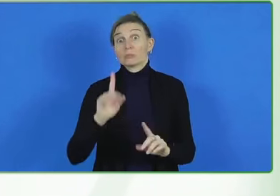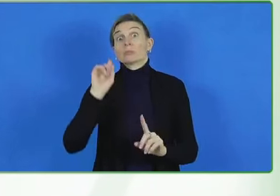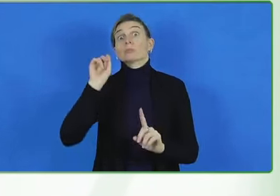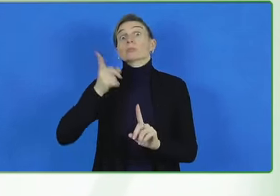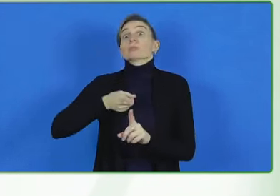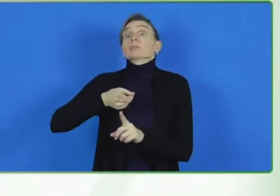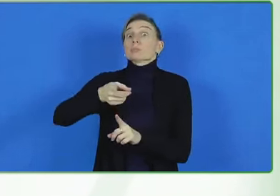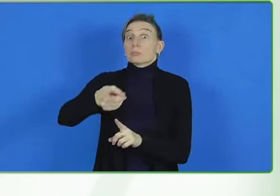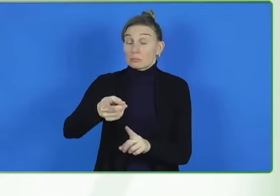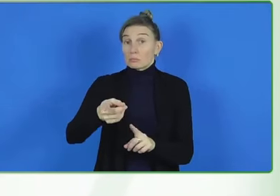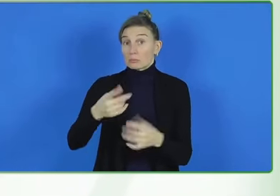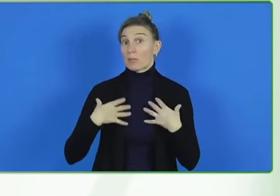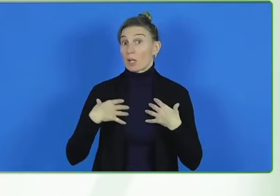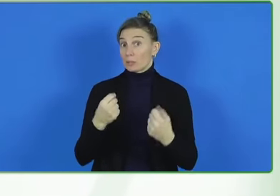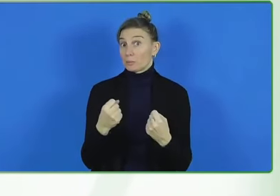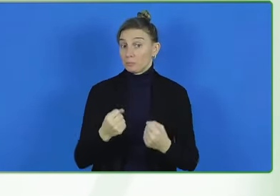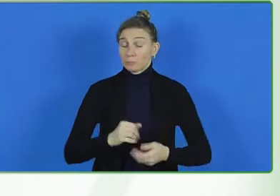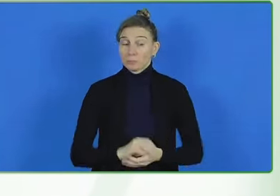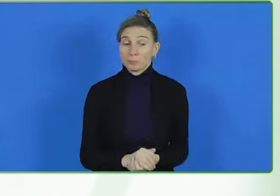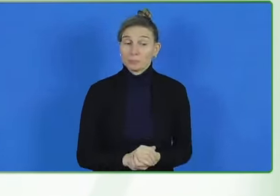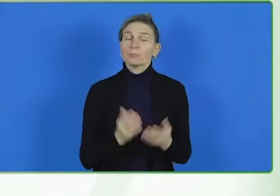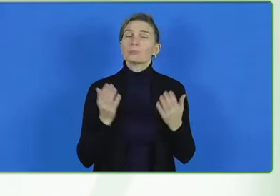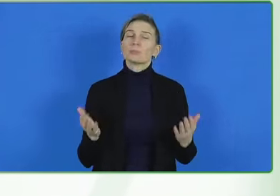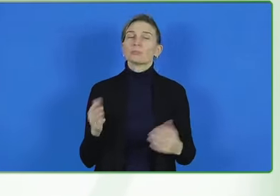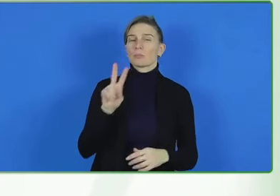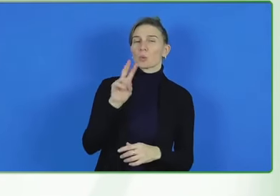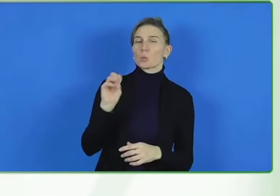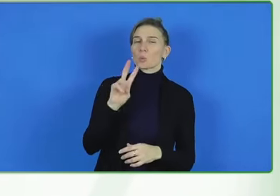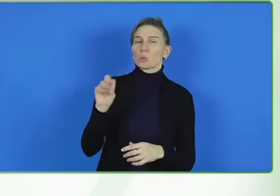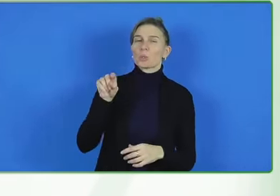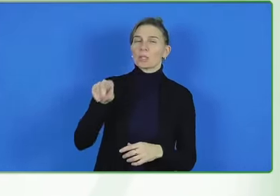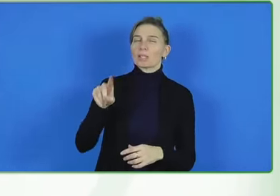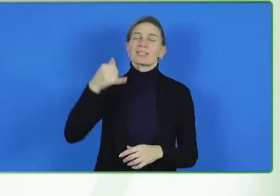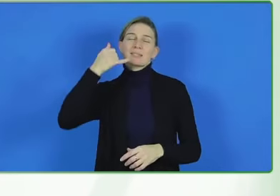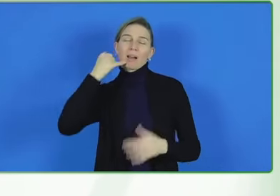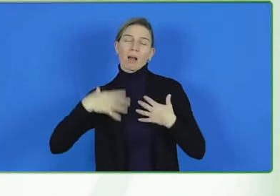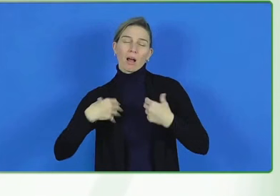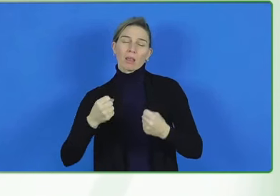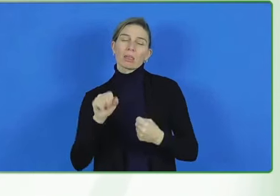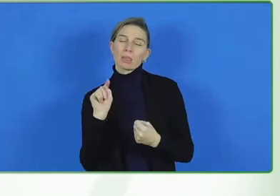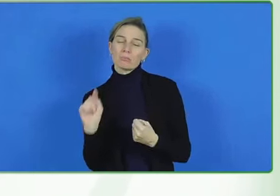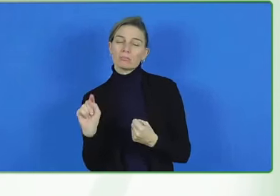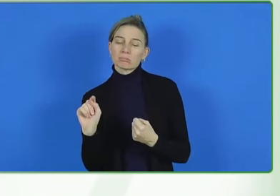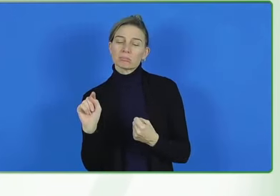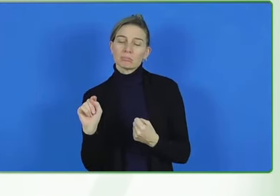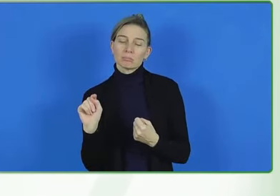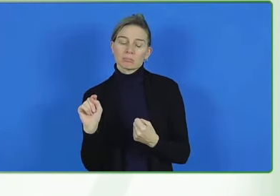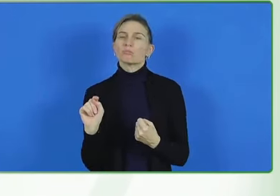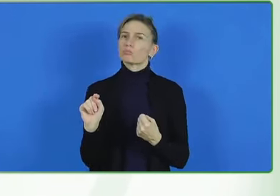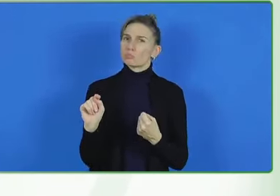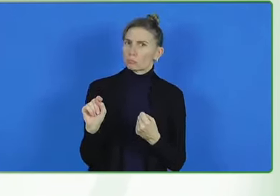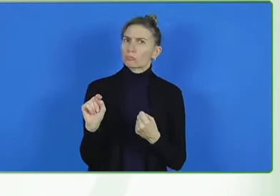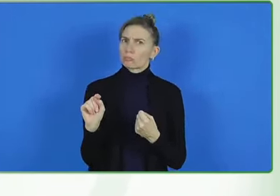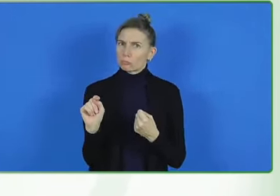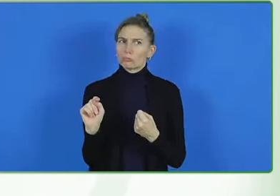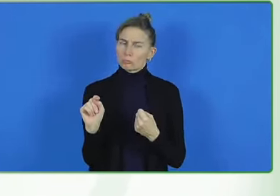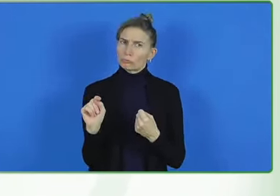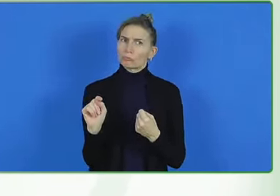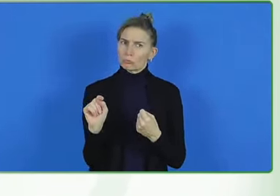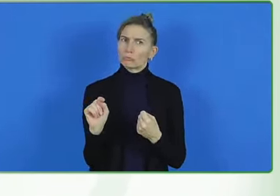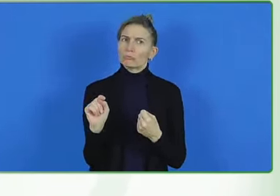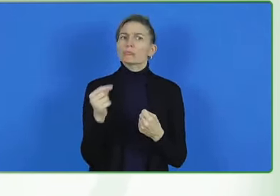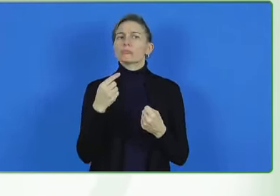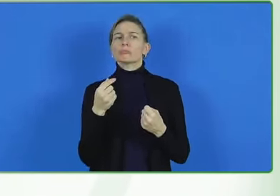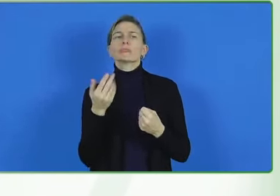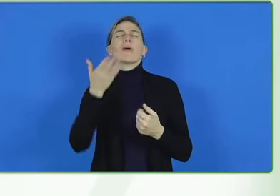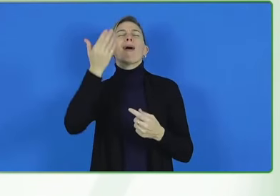strategy initiatives around telehealth and digitalization were something nice to have. But because